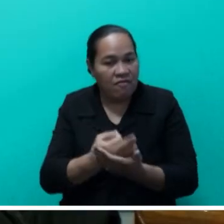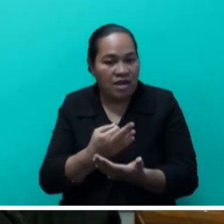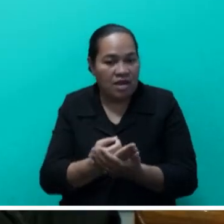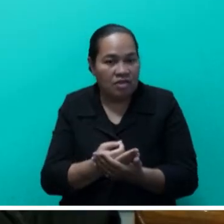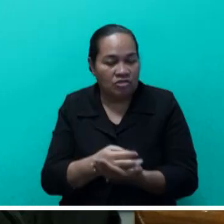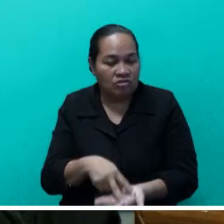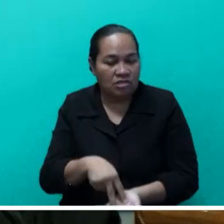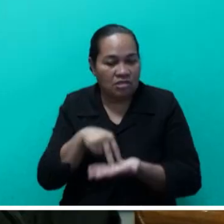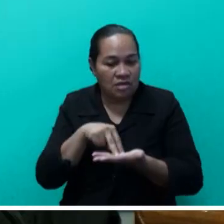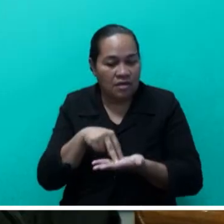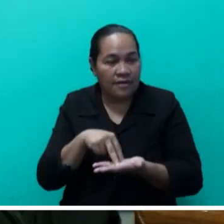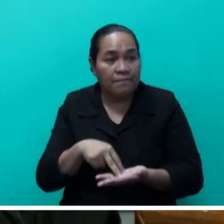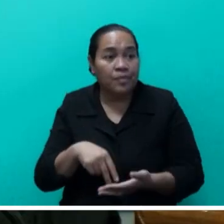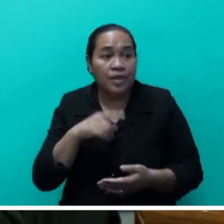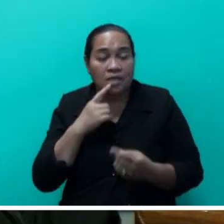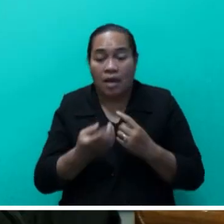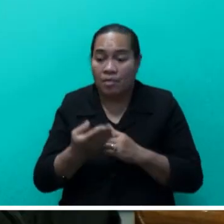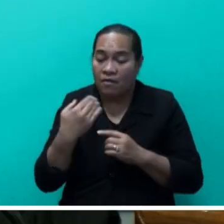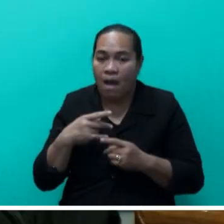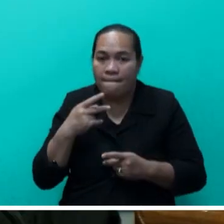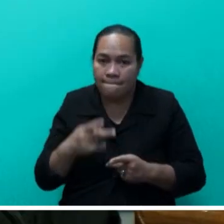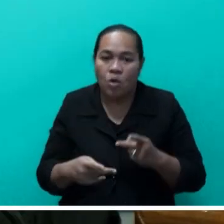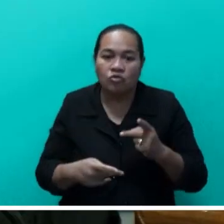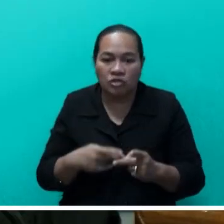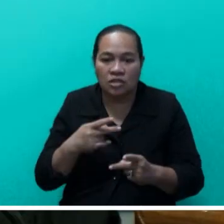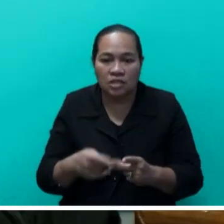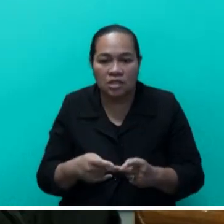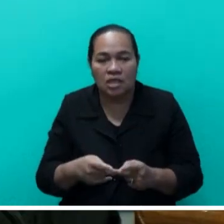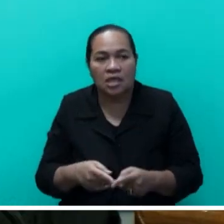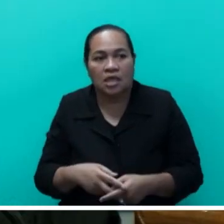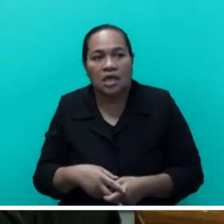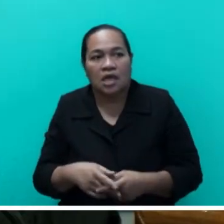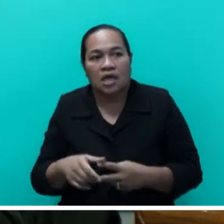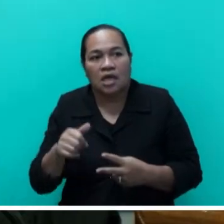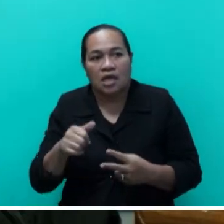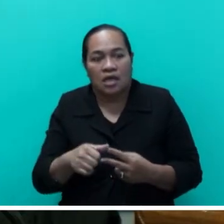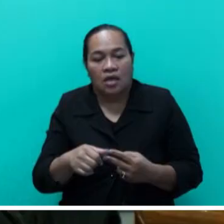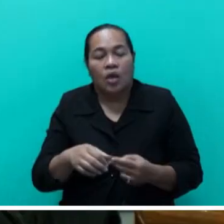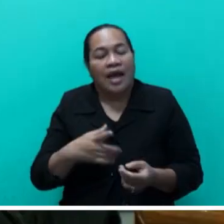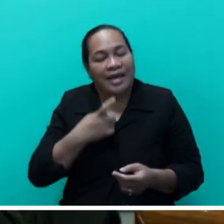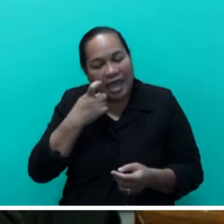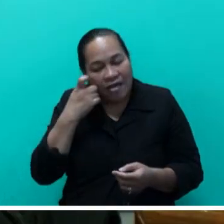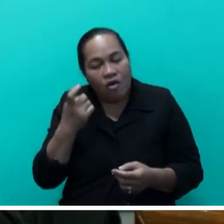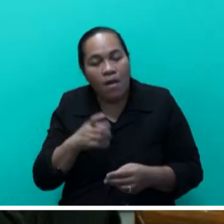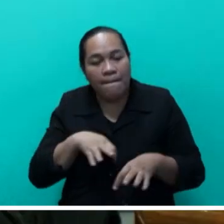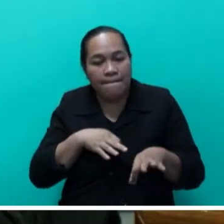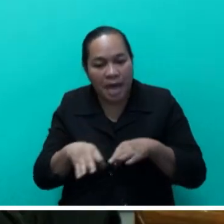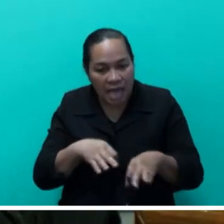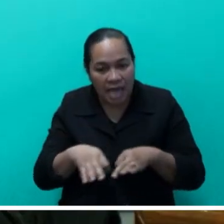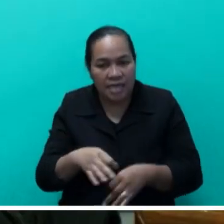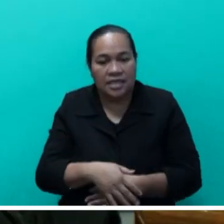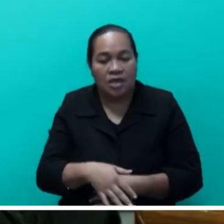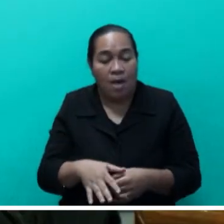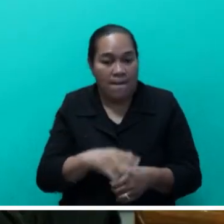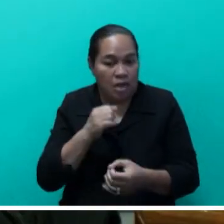of the Coastal Operation Plan is a rigorous process that involves detailed analysis and careful planning. It ensures that every